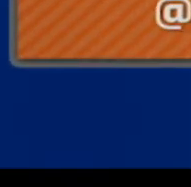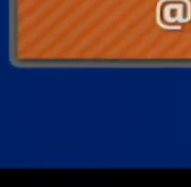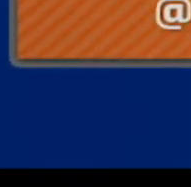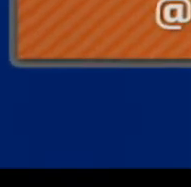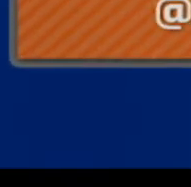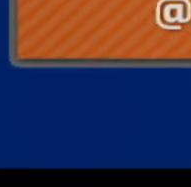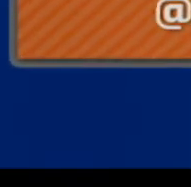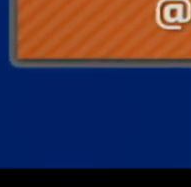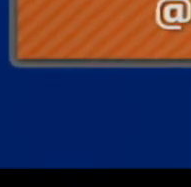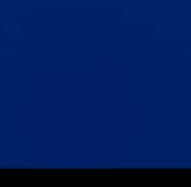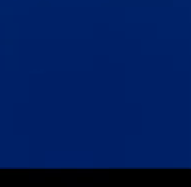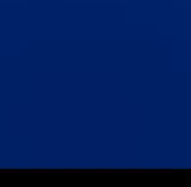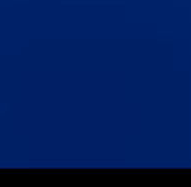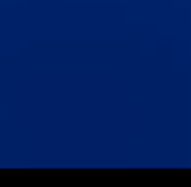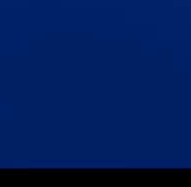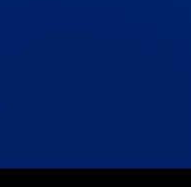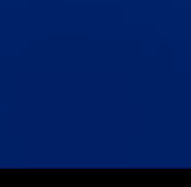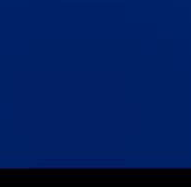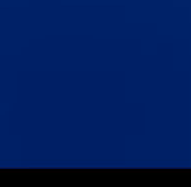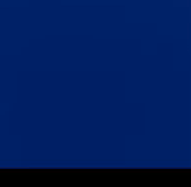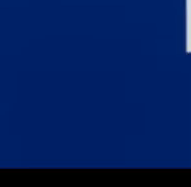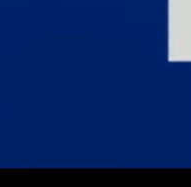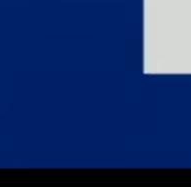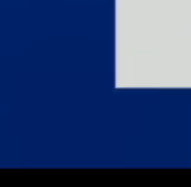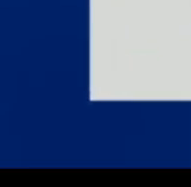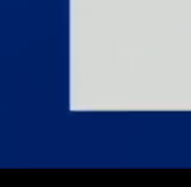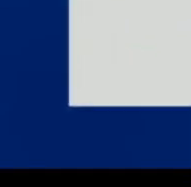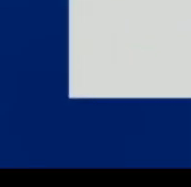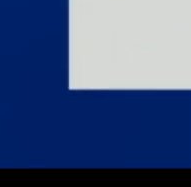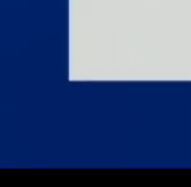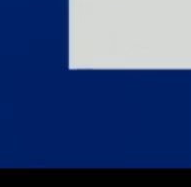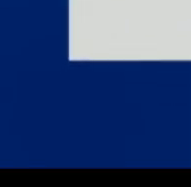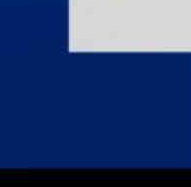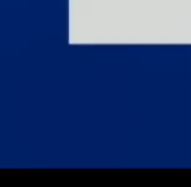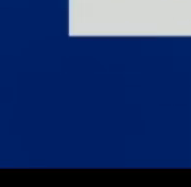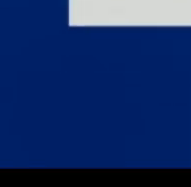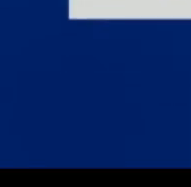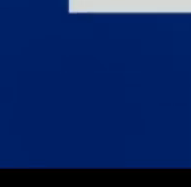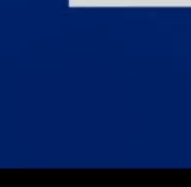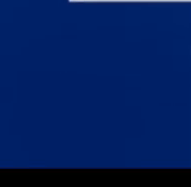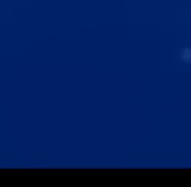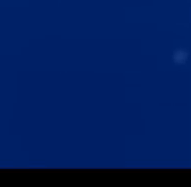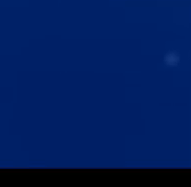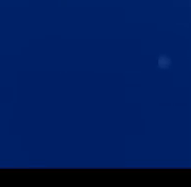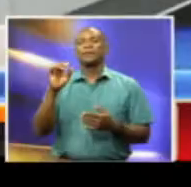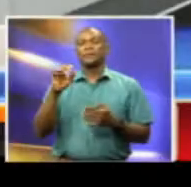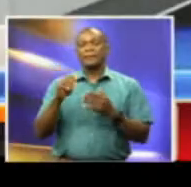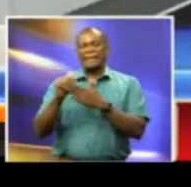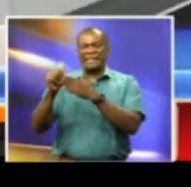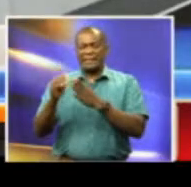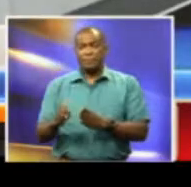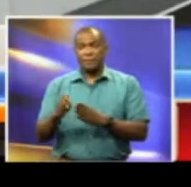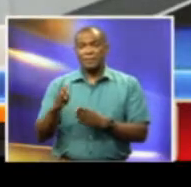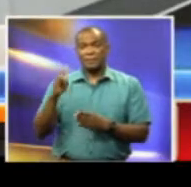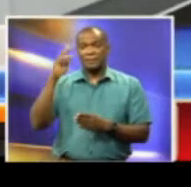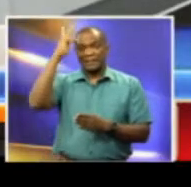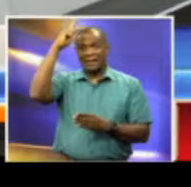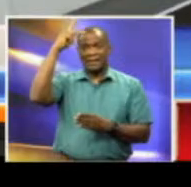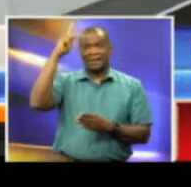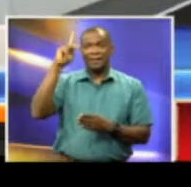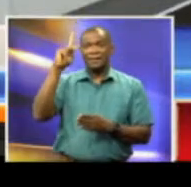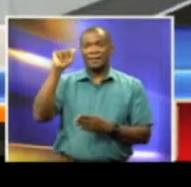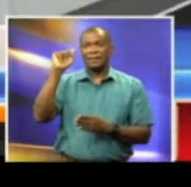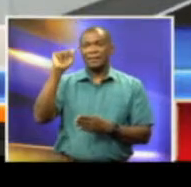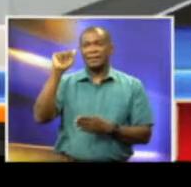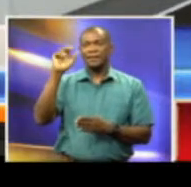and Thursdays. GBN's K105.5 and K105.9, we're with you. Comparing government's